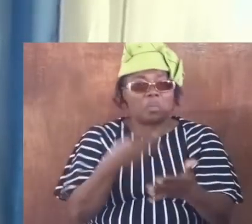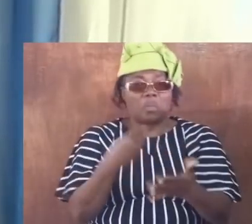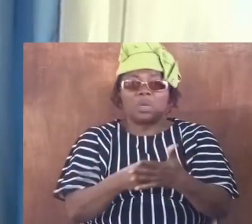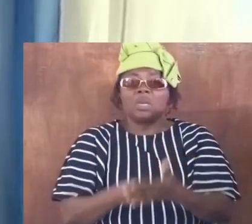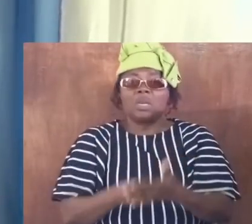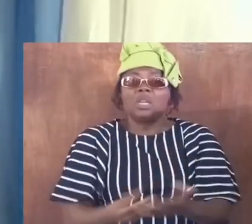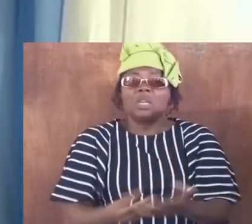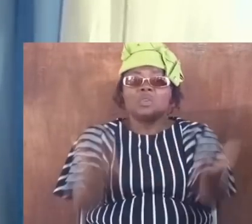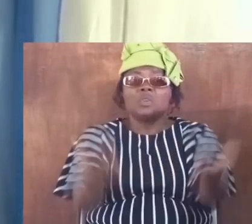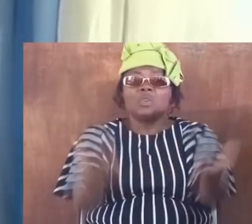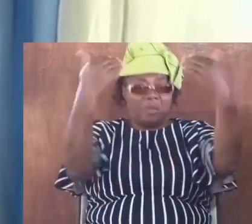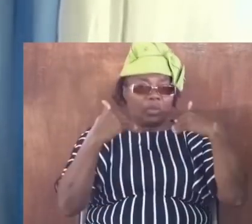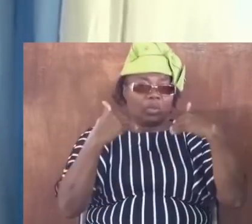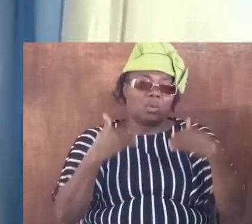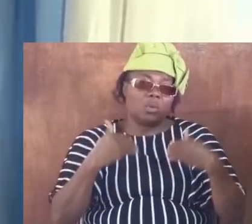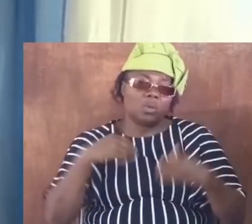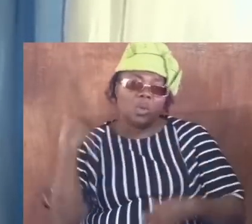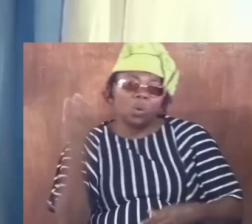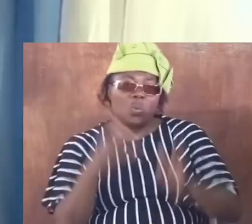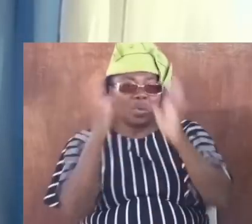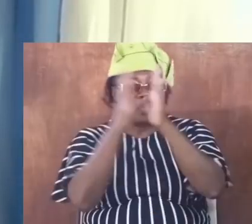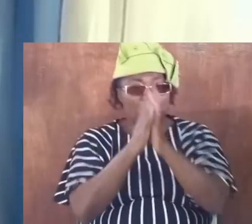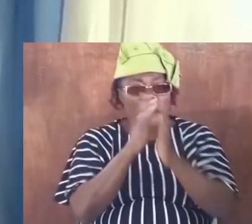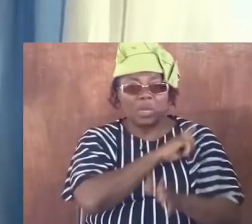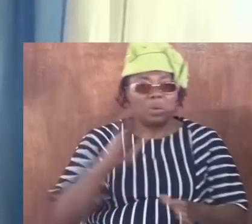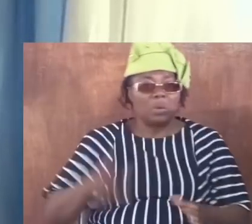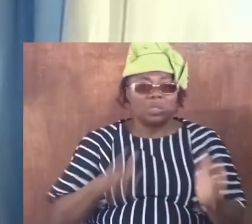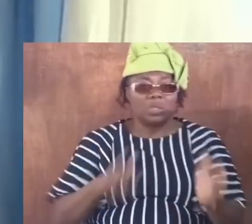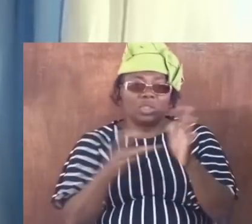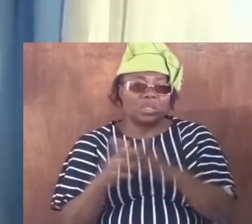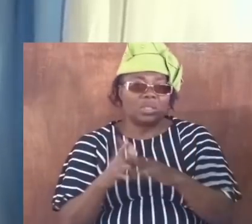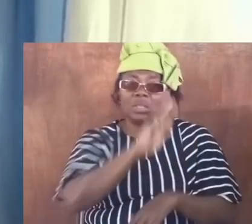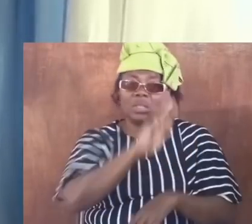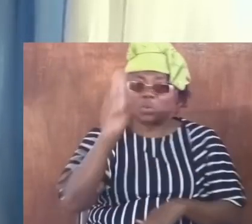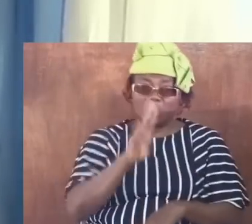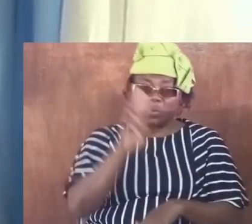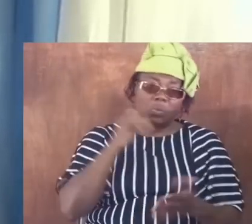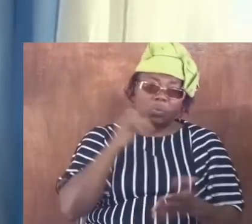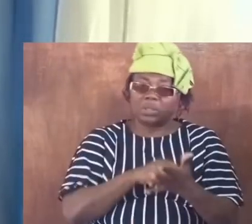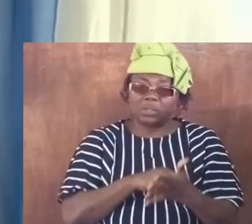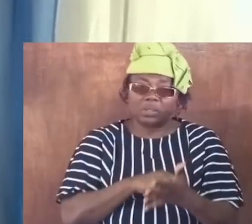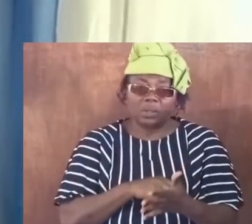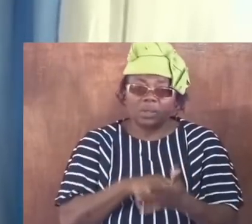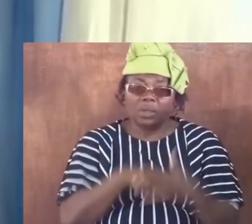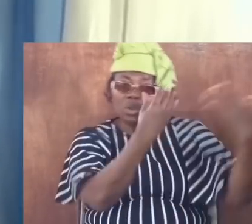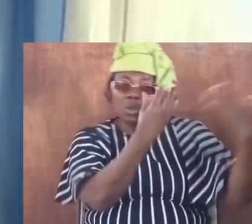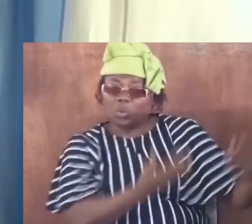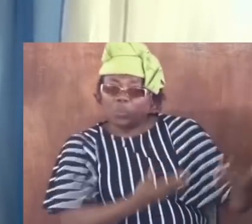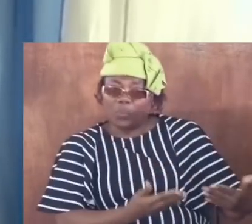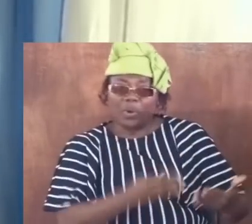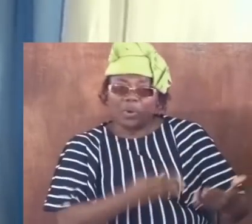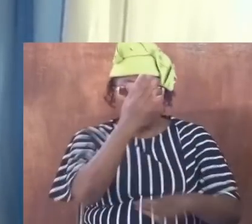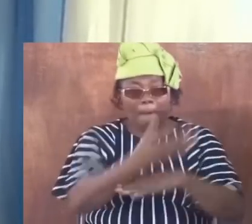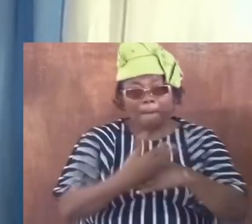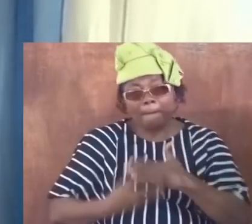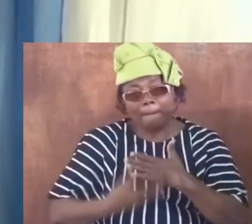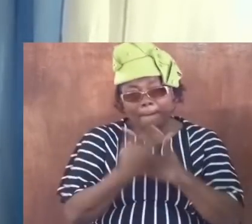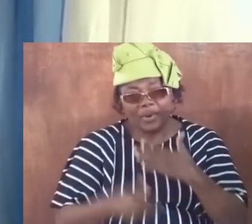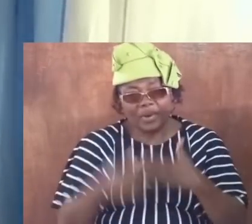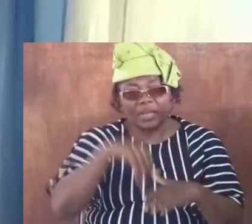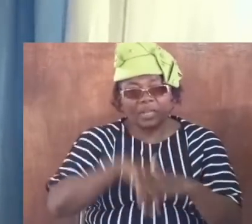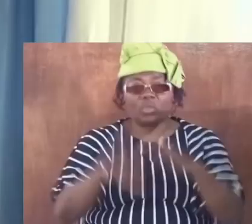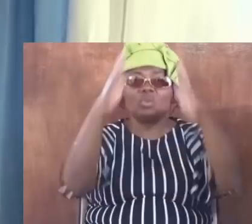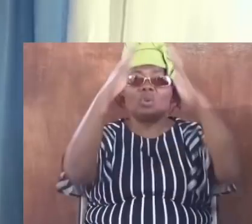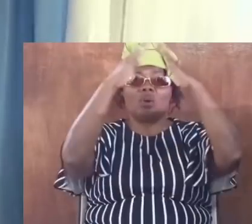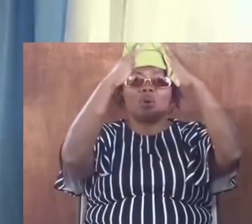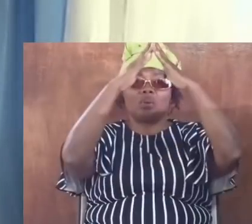us, we pray, Lord Jesus God, that you will use it to bring bread into your house so